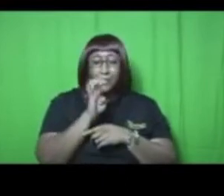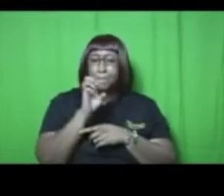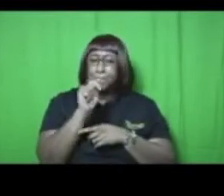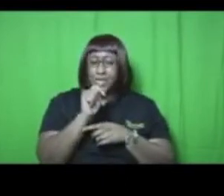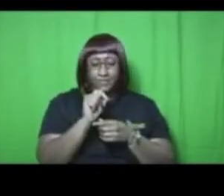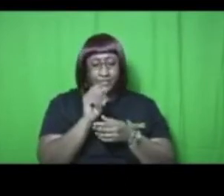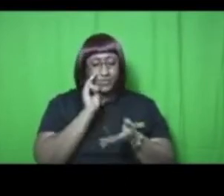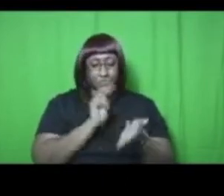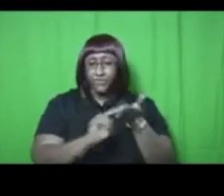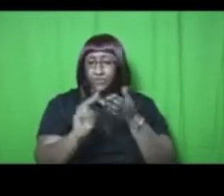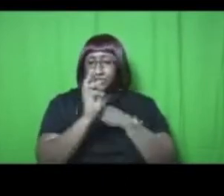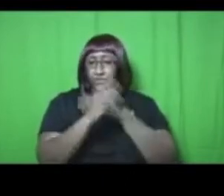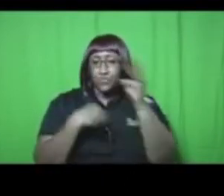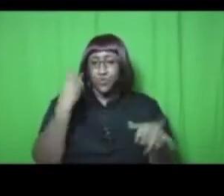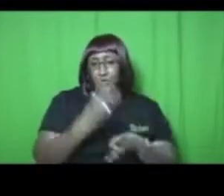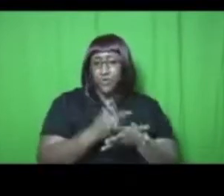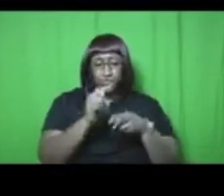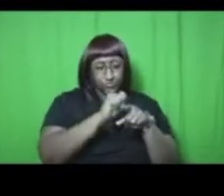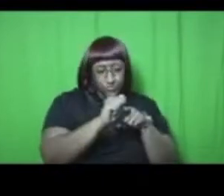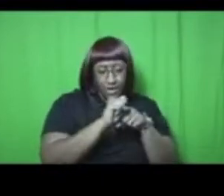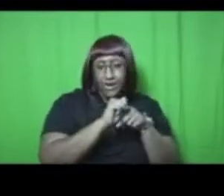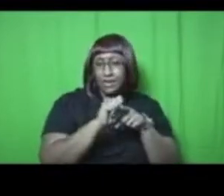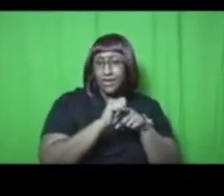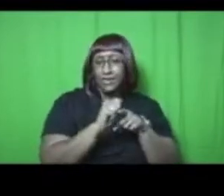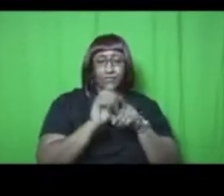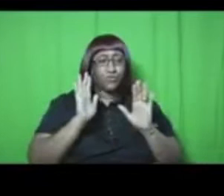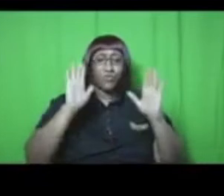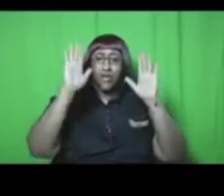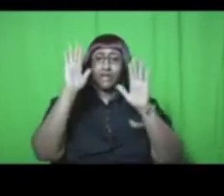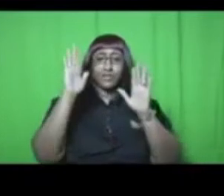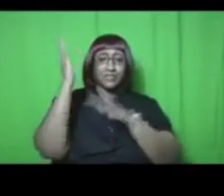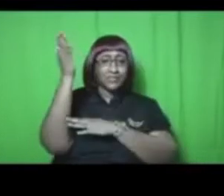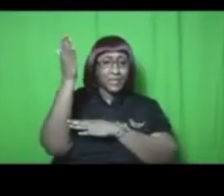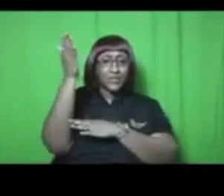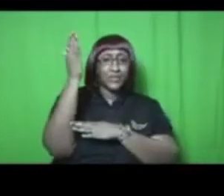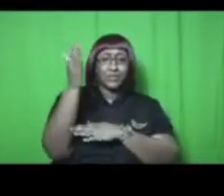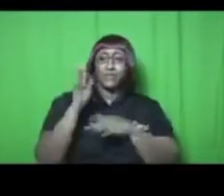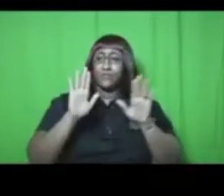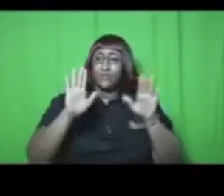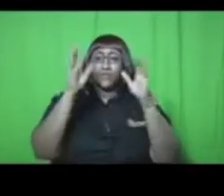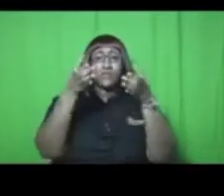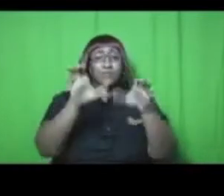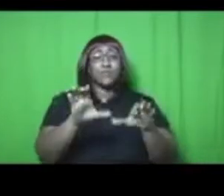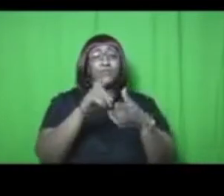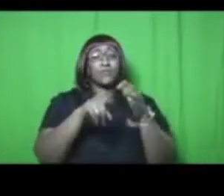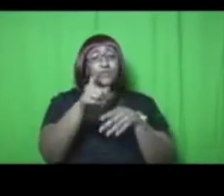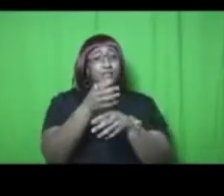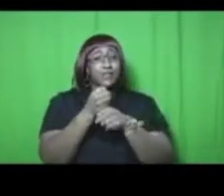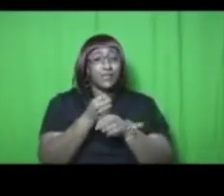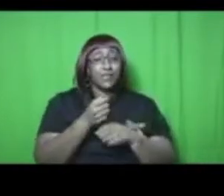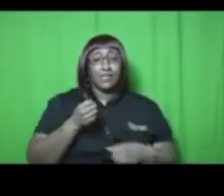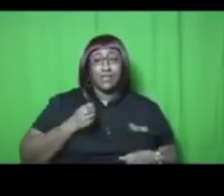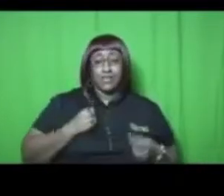the world. He was trained. He was an eloquent speaker. He had great opportunity. But here's what I want you to get.